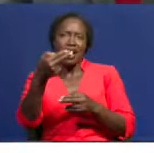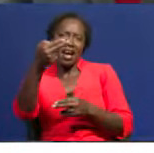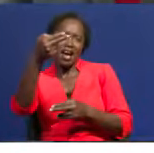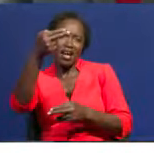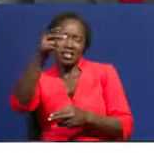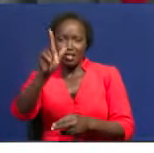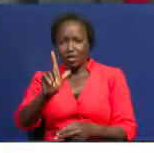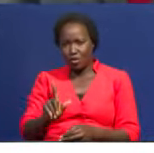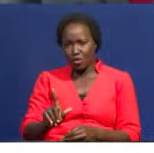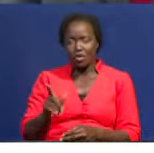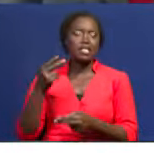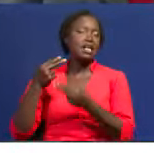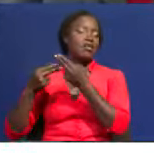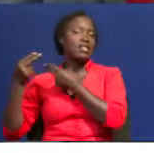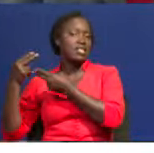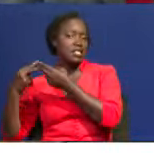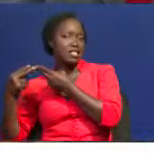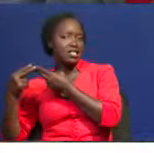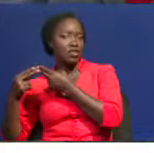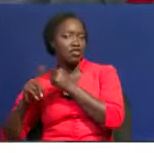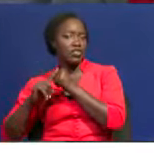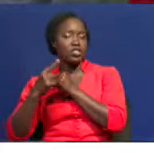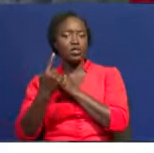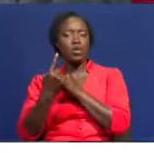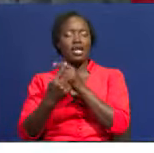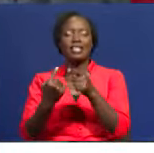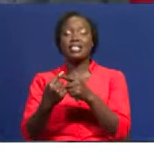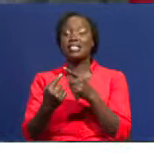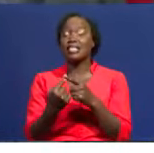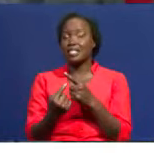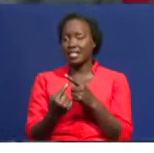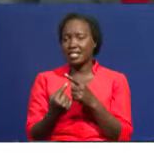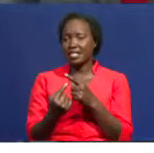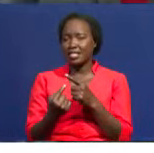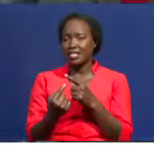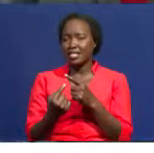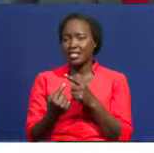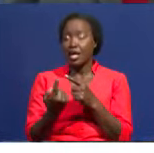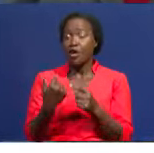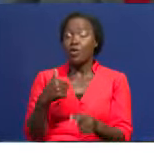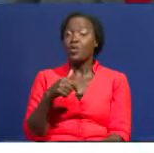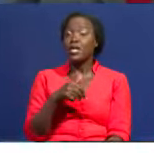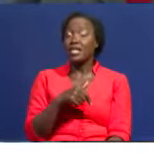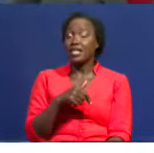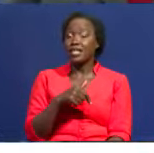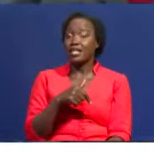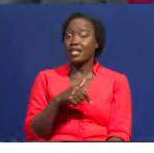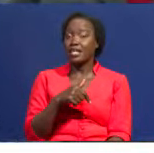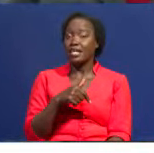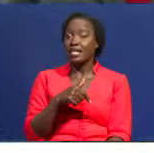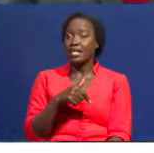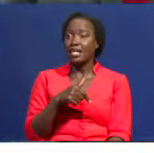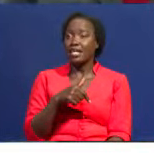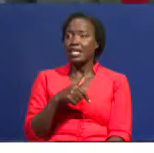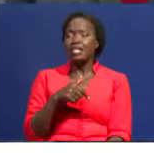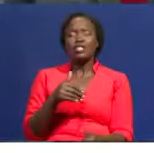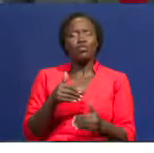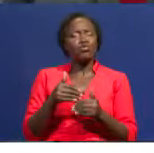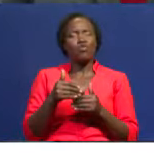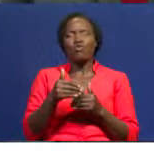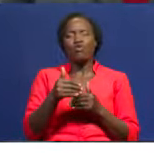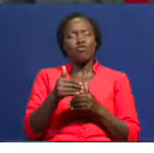lows in our history of 61 years. We need to move